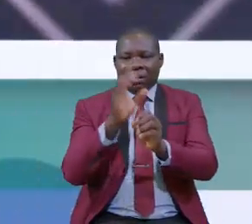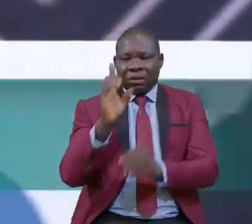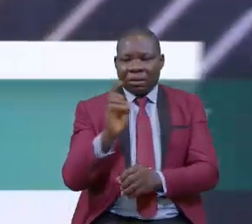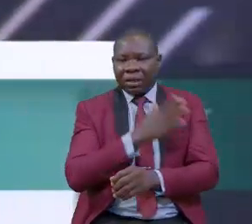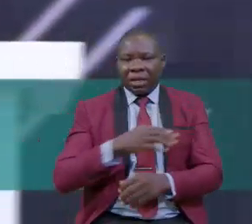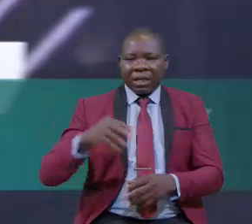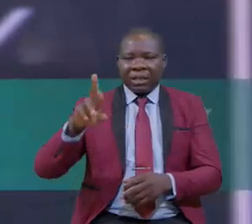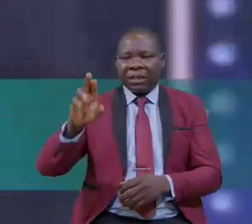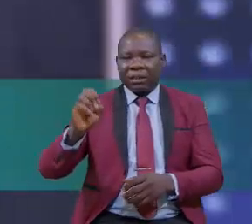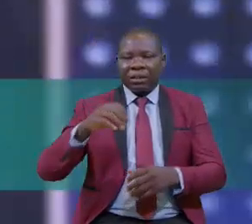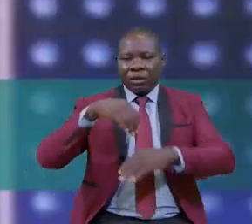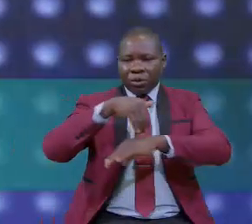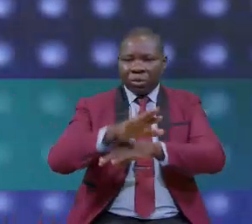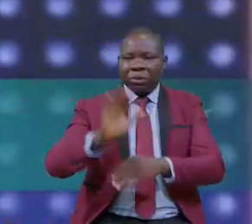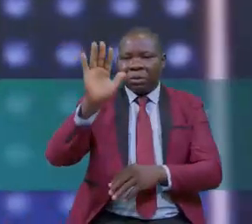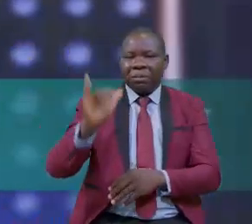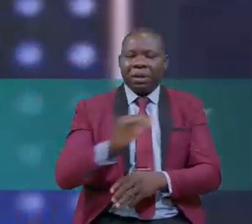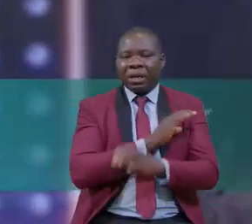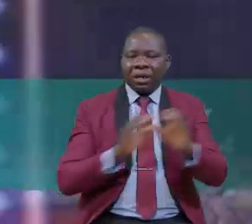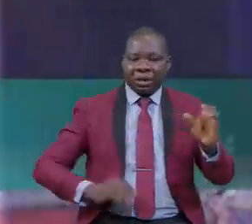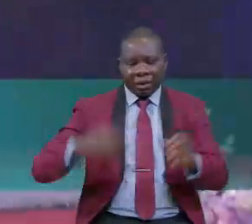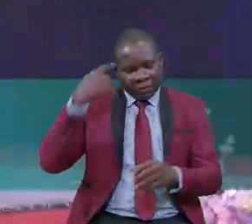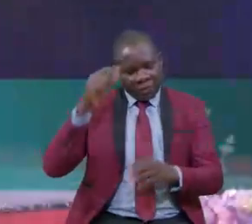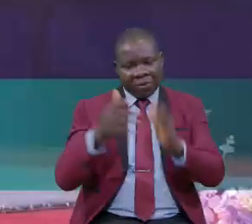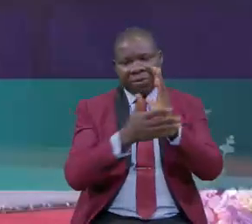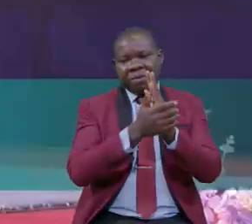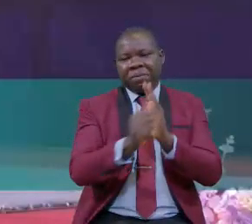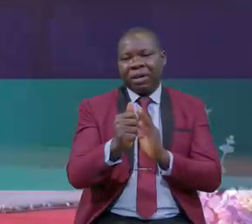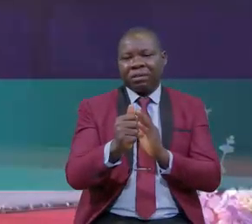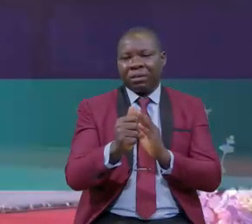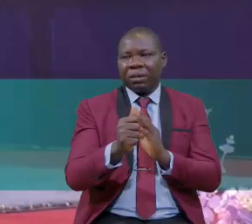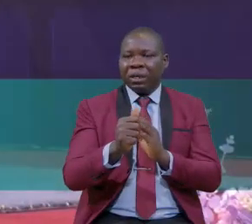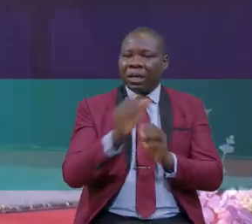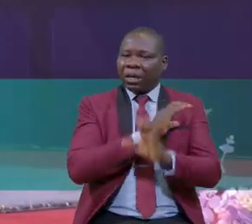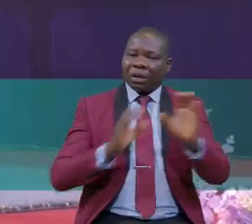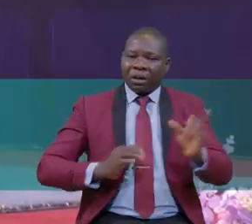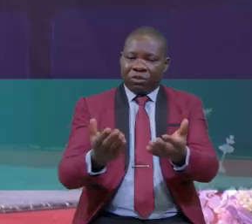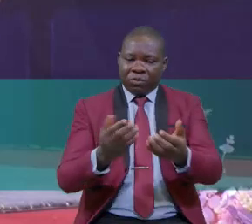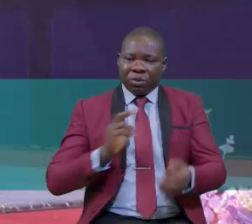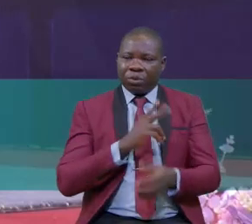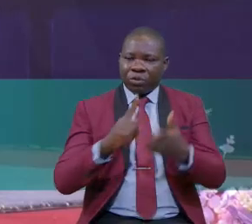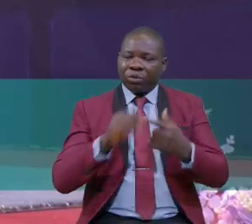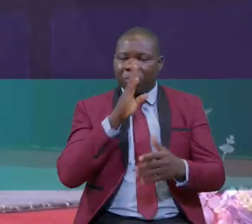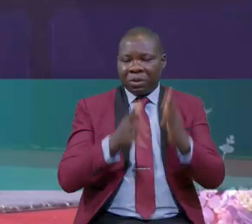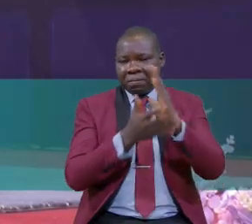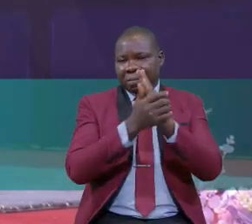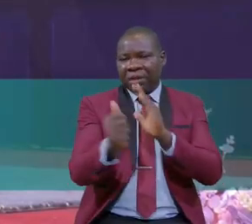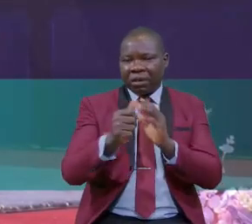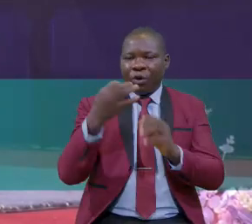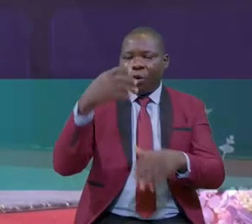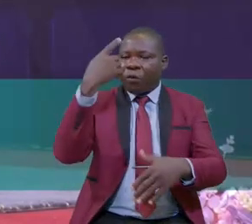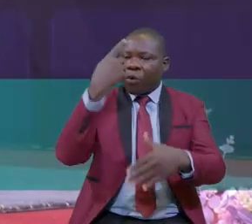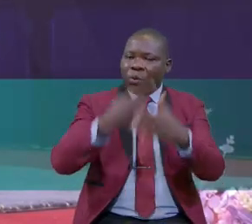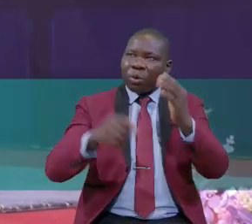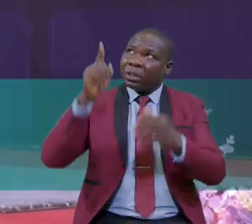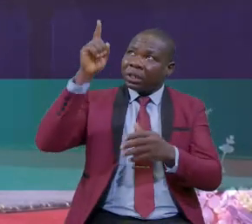mastery. He wants us to be master of what he has called us to do. He gave them